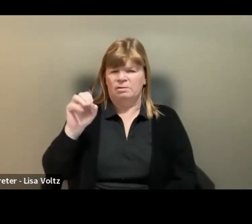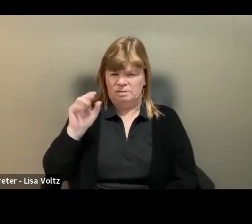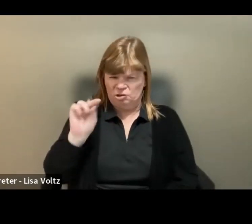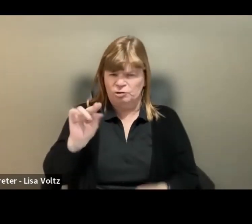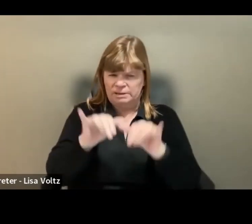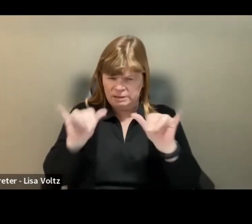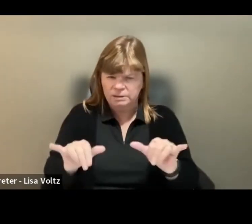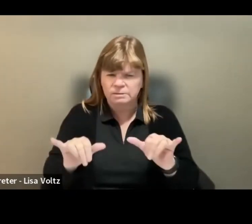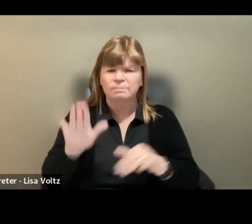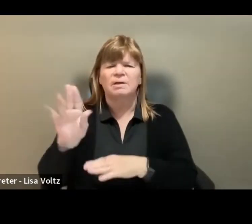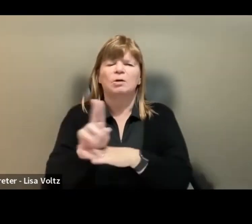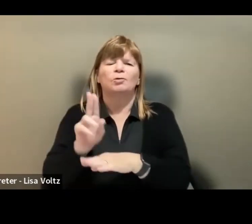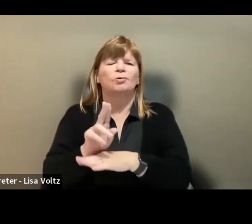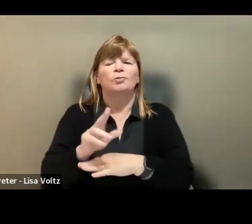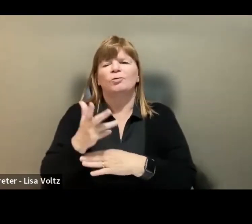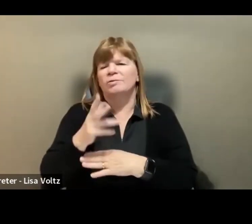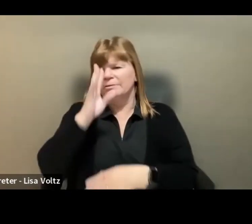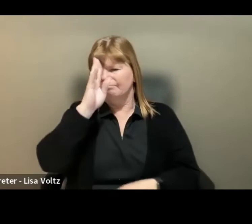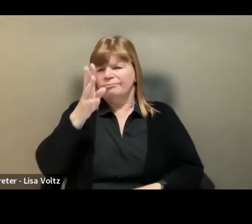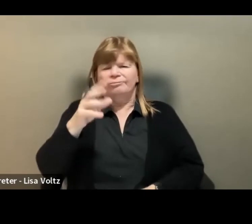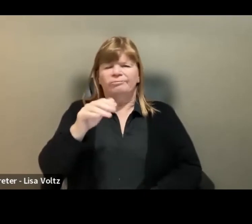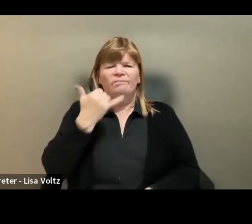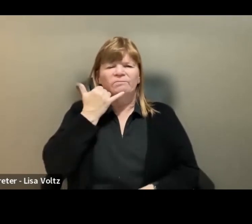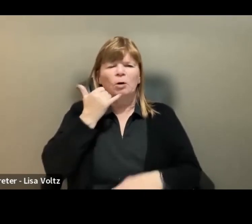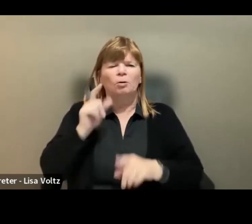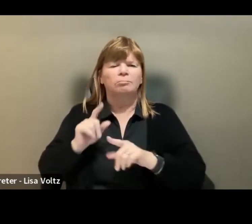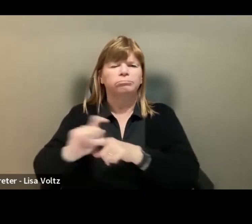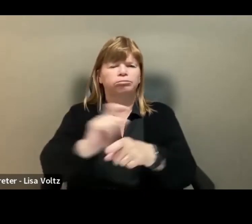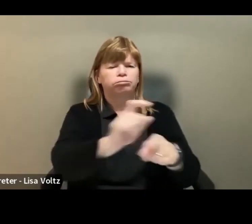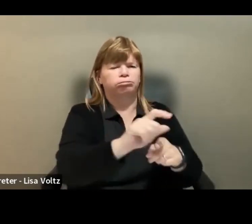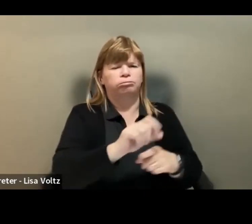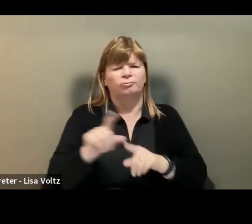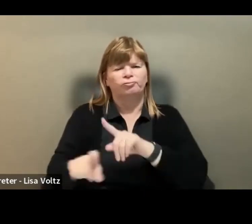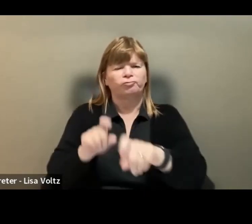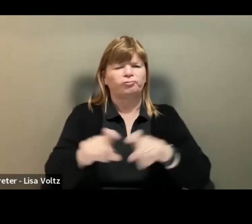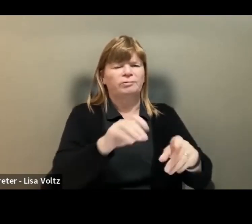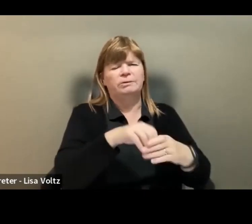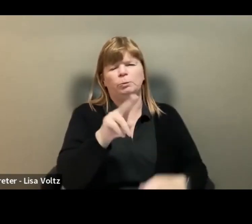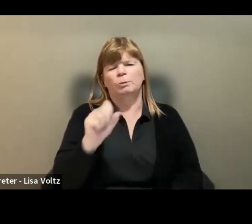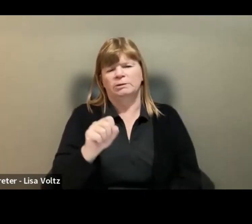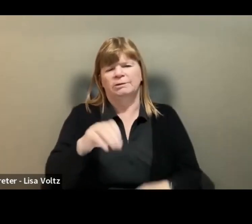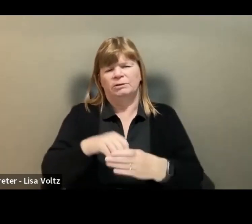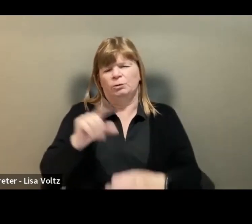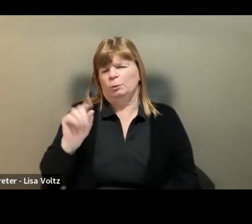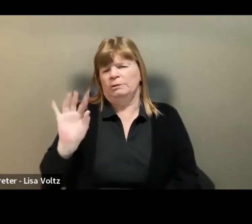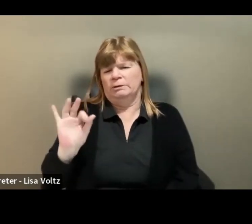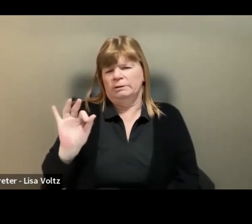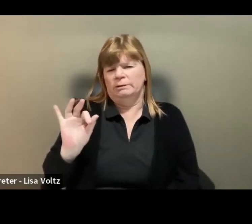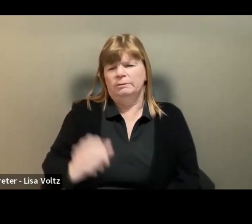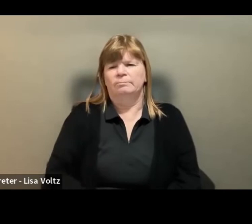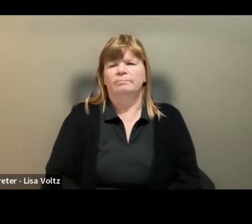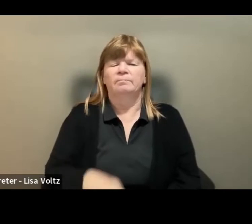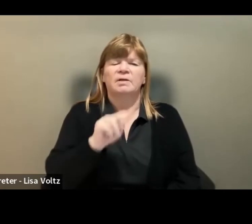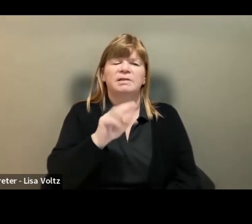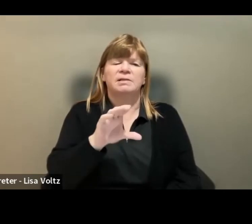and that used a random digit dial telephone survey of US households in 2019. The